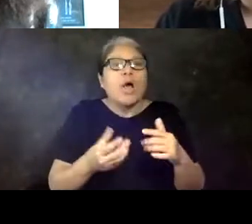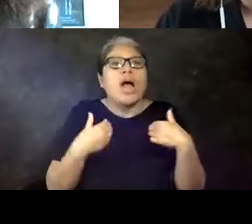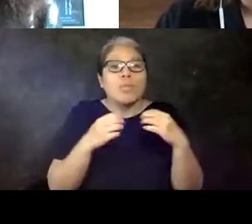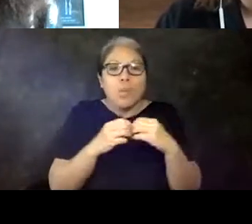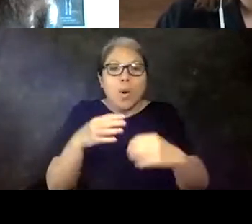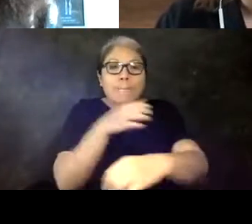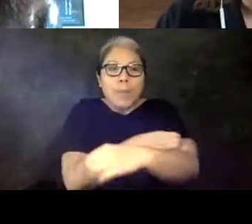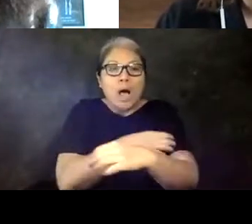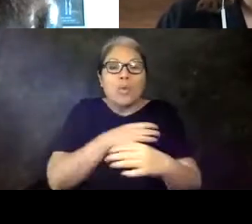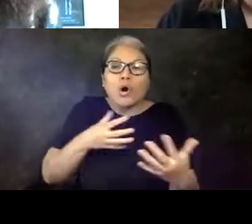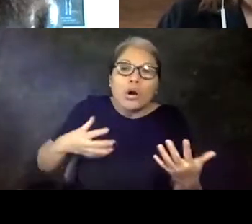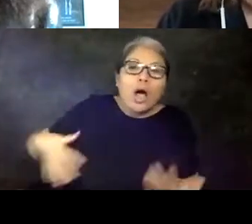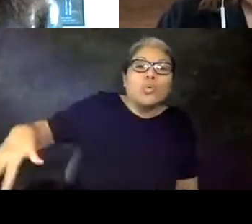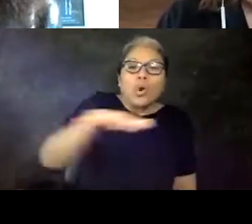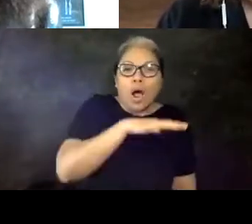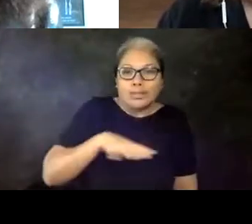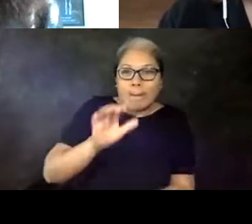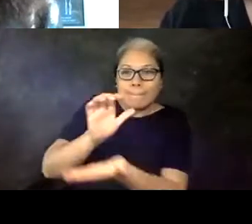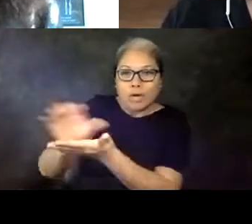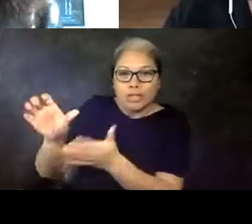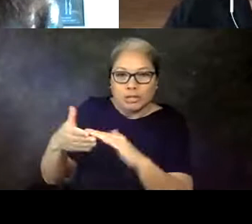communities, I think is the best strategy.